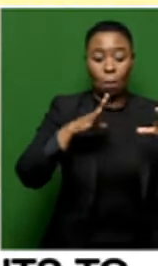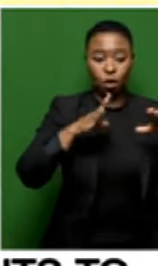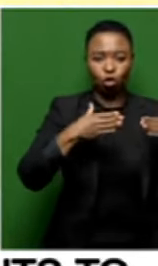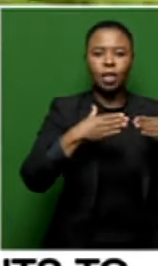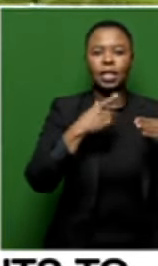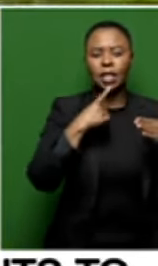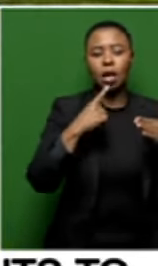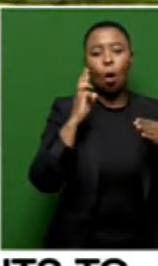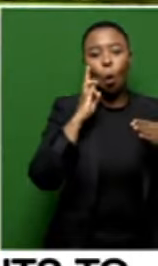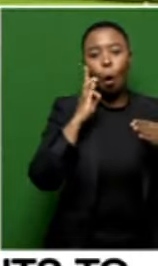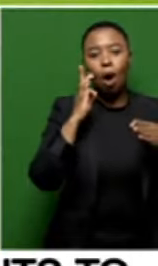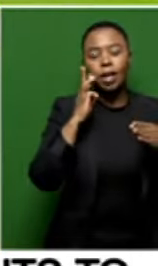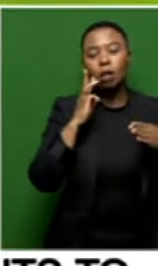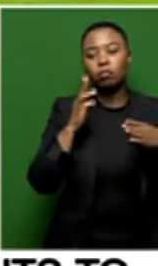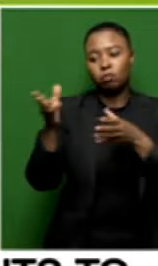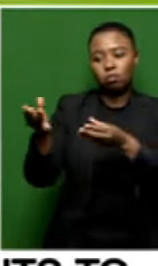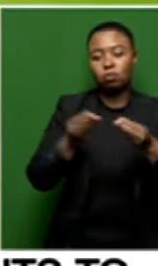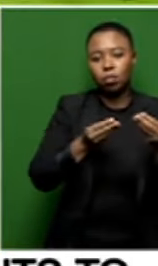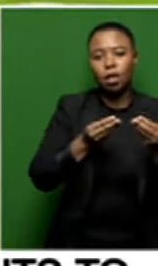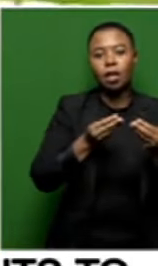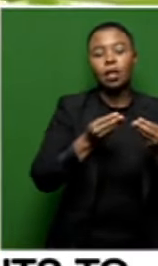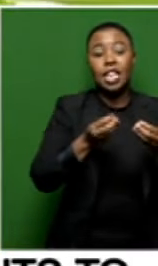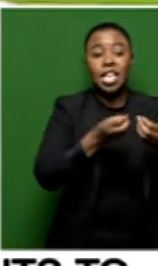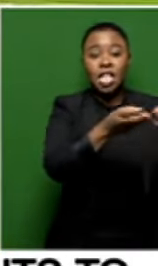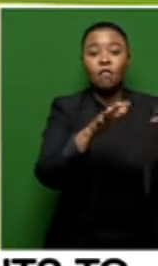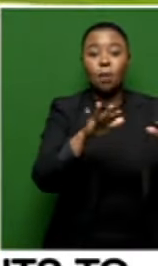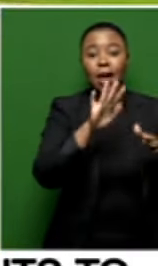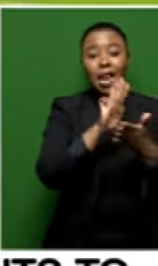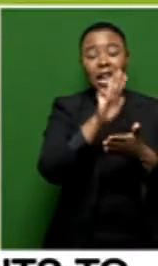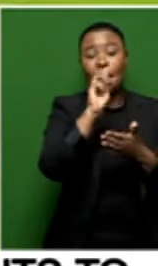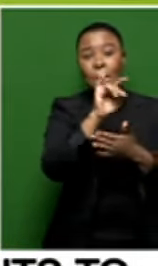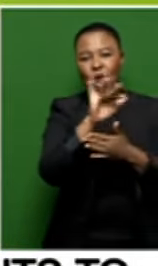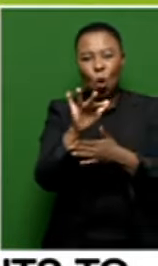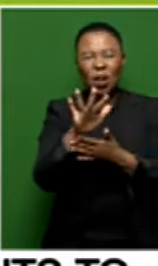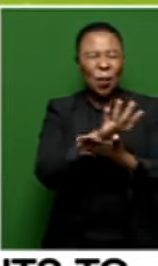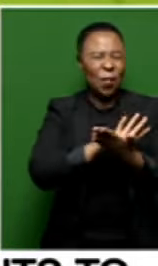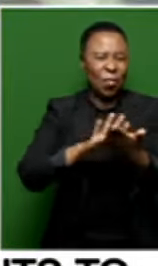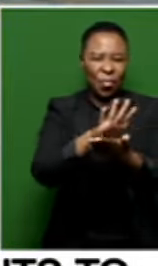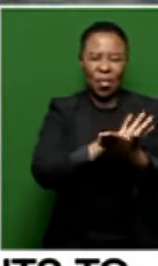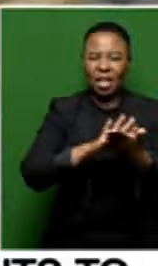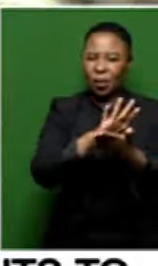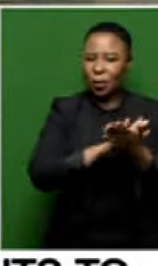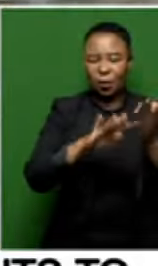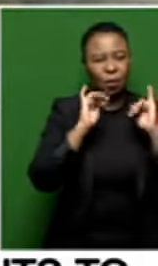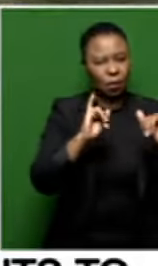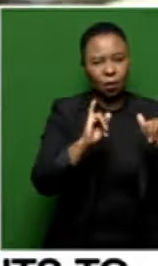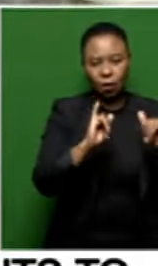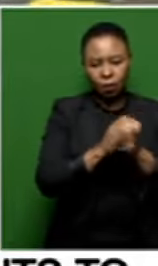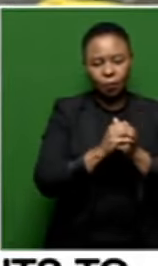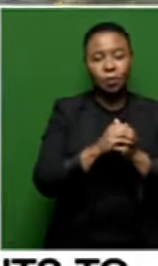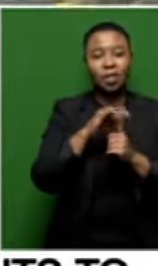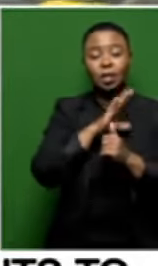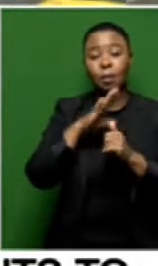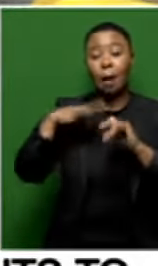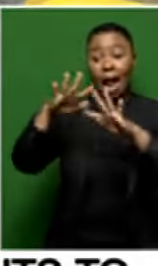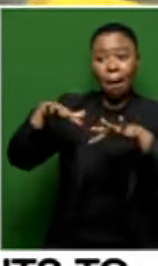the source of water for about 19 million people is polluted beyond acceptable levels. It's called on cabinet